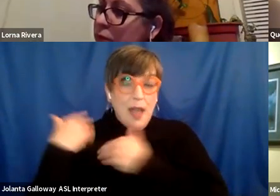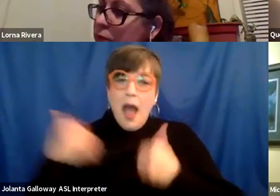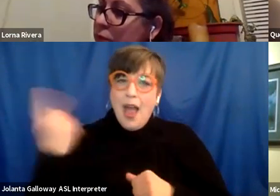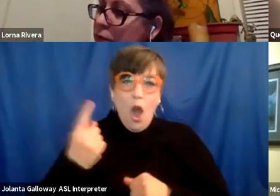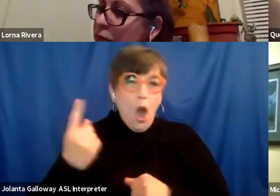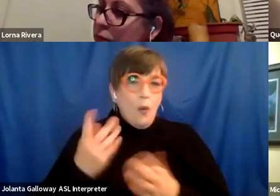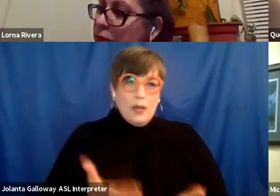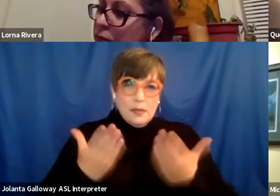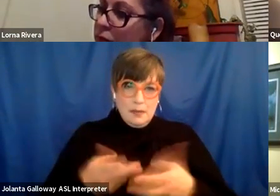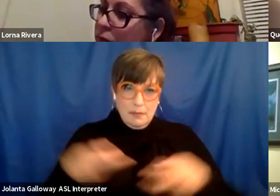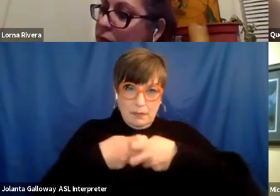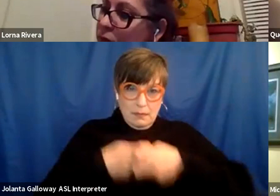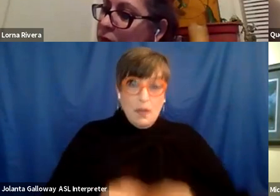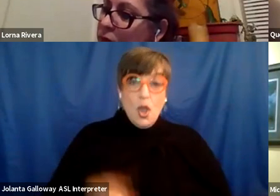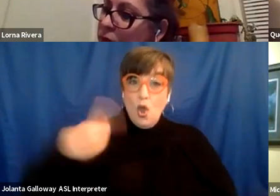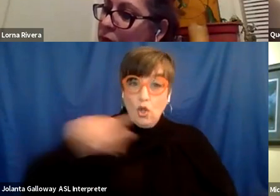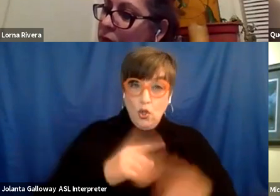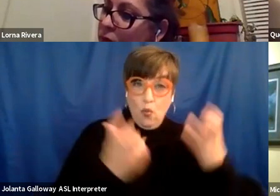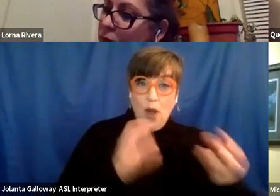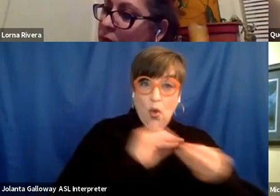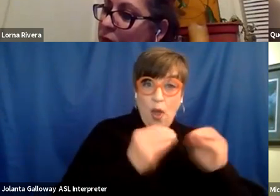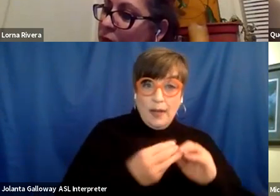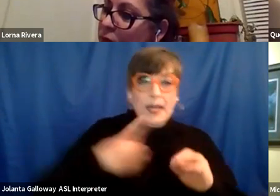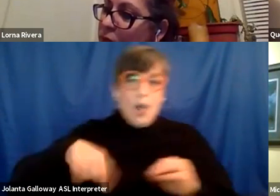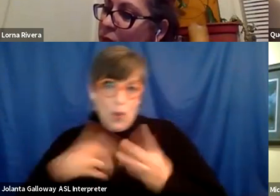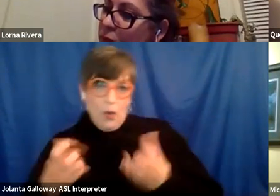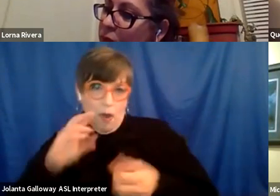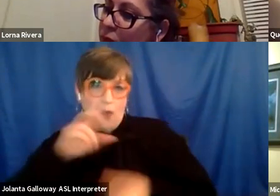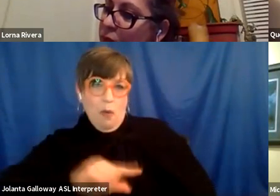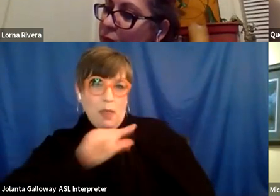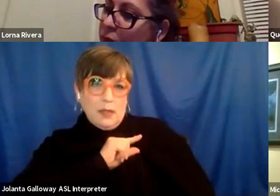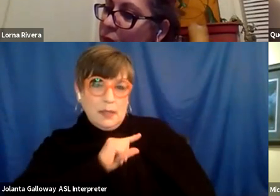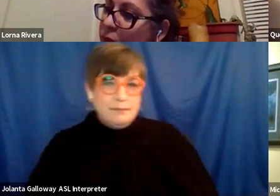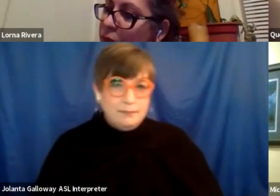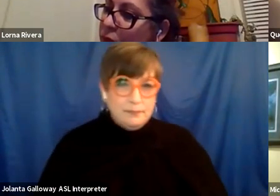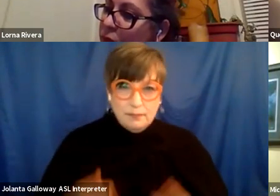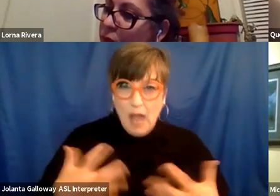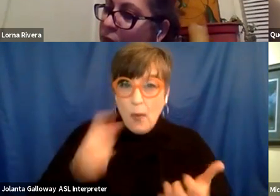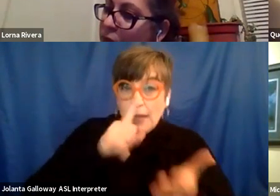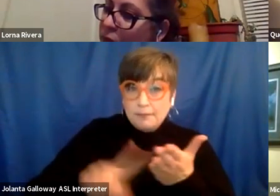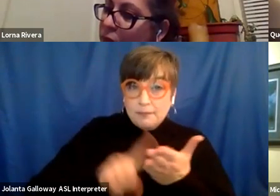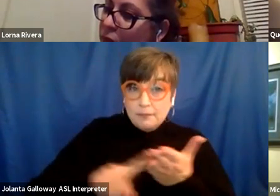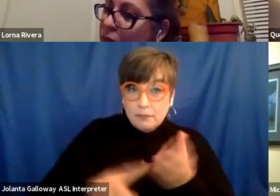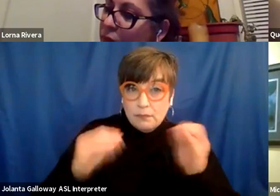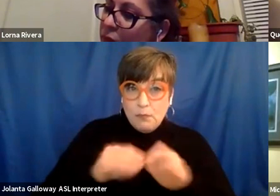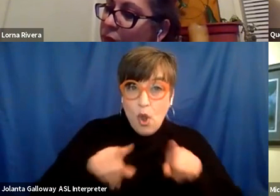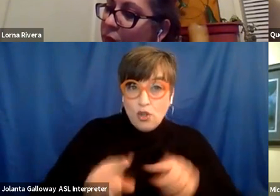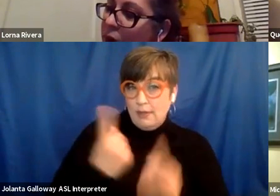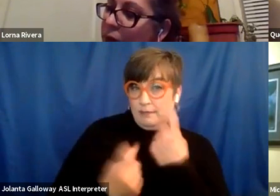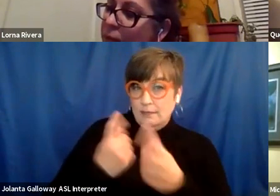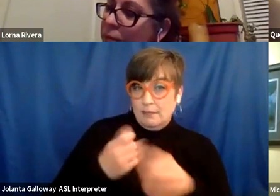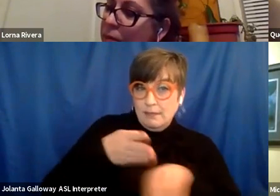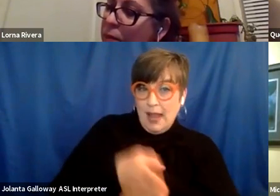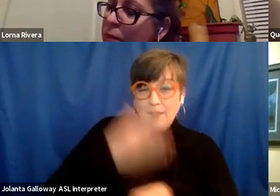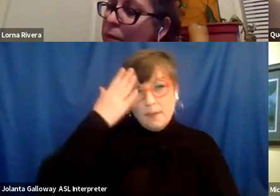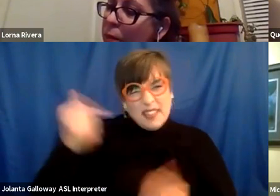up, quantity versus quality. I would love to explore some of these ideas and solutions more during the questioning period afterwards,